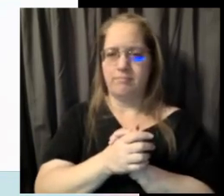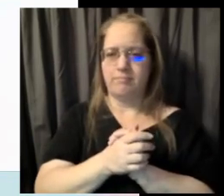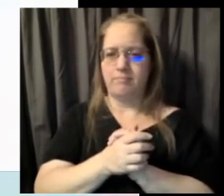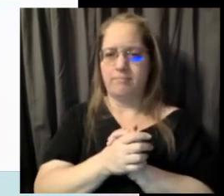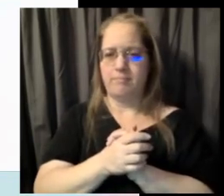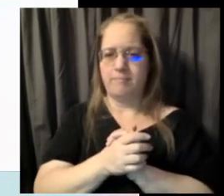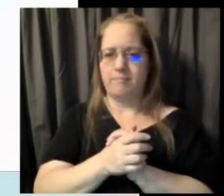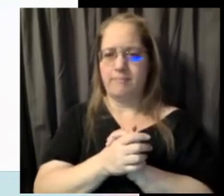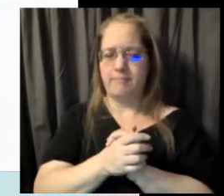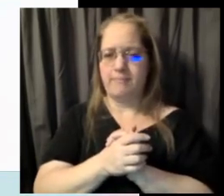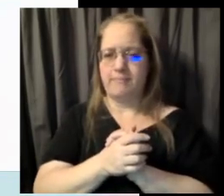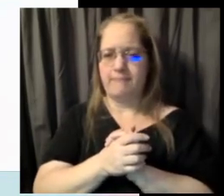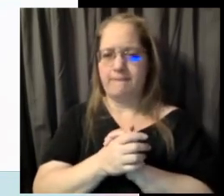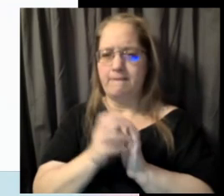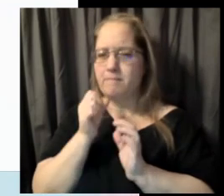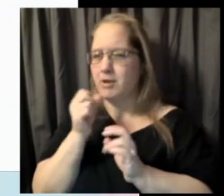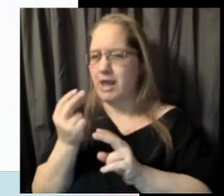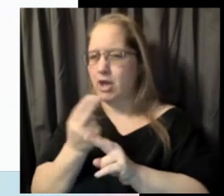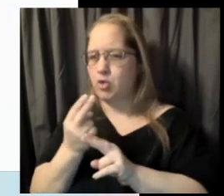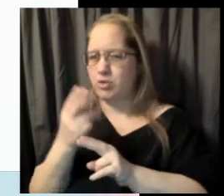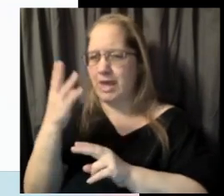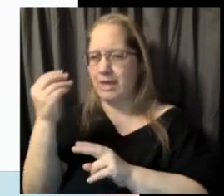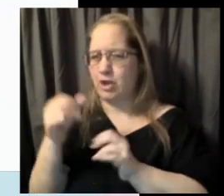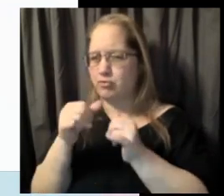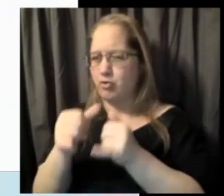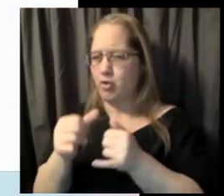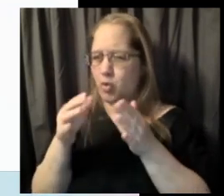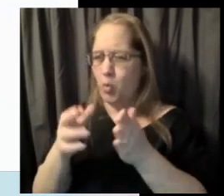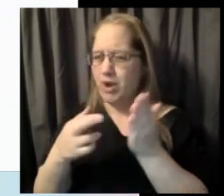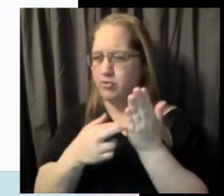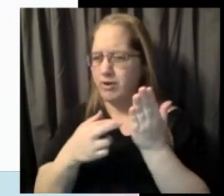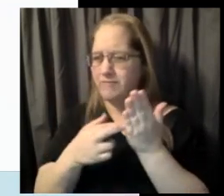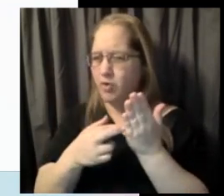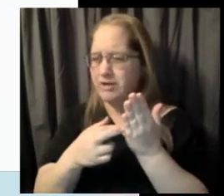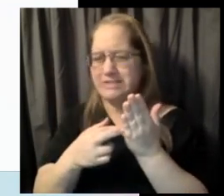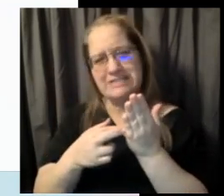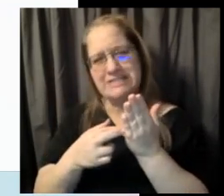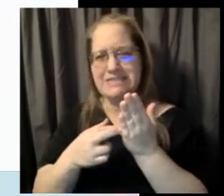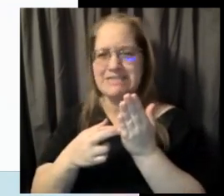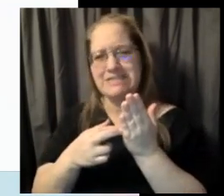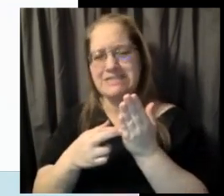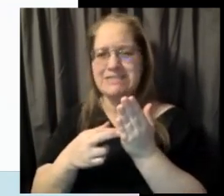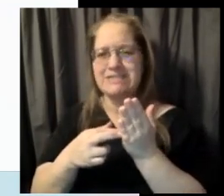external rewards as a way to reinforce, I think may not be